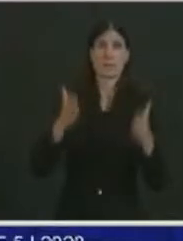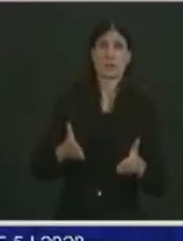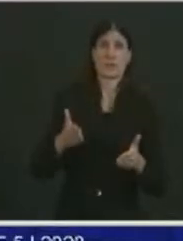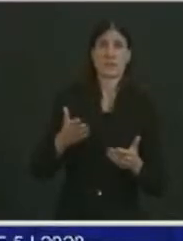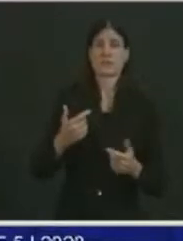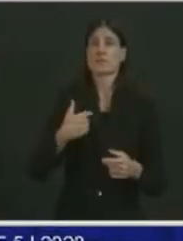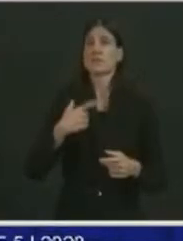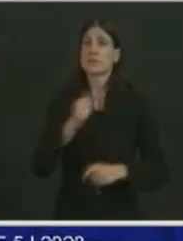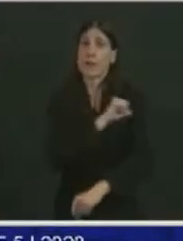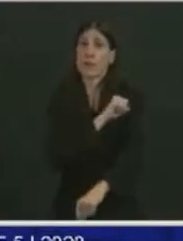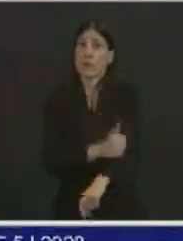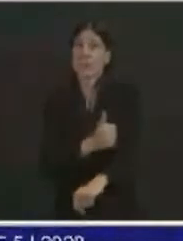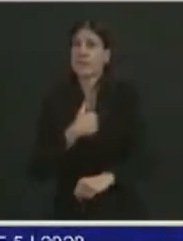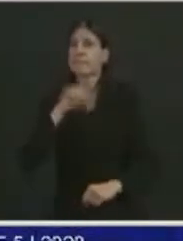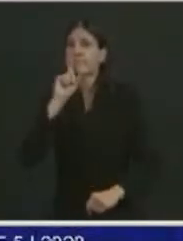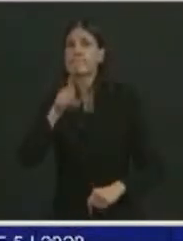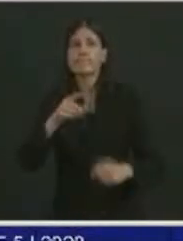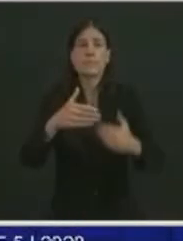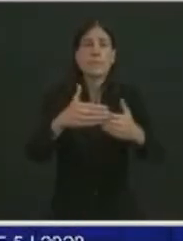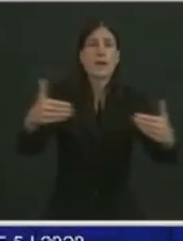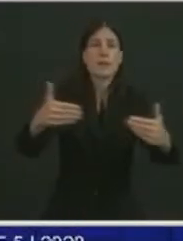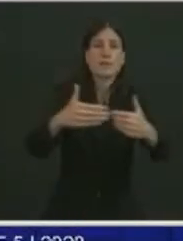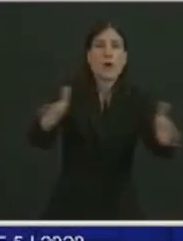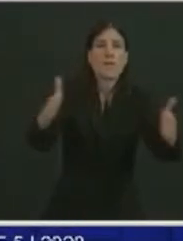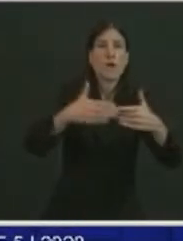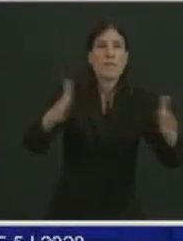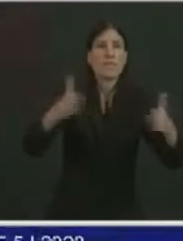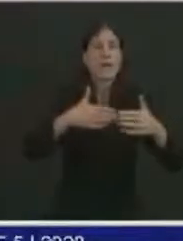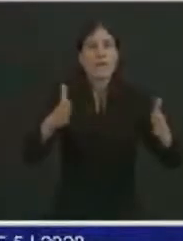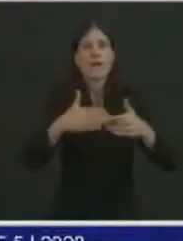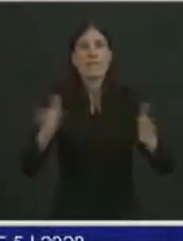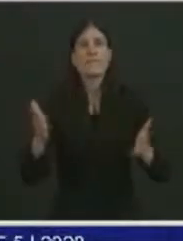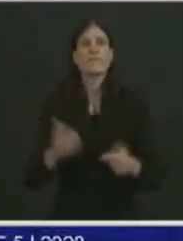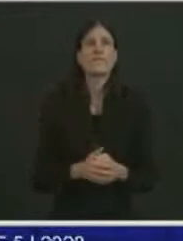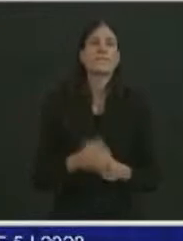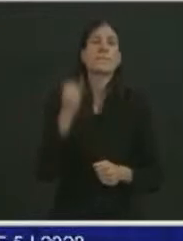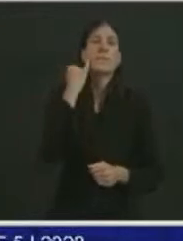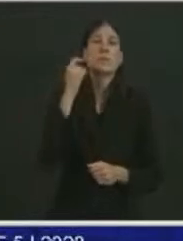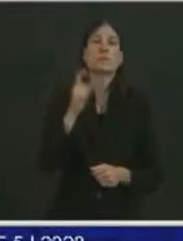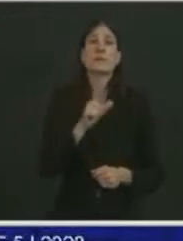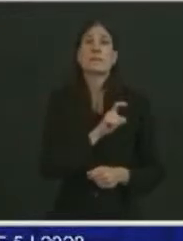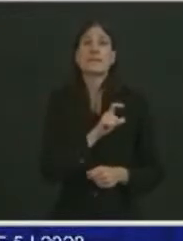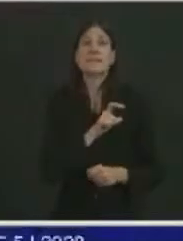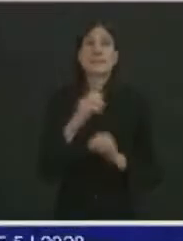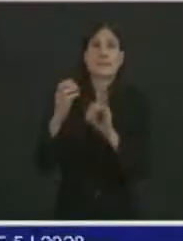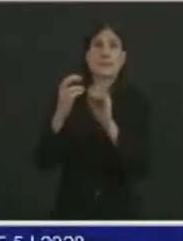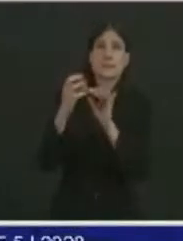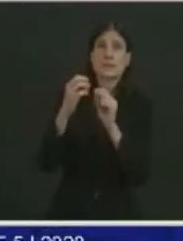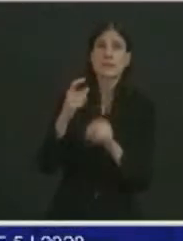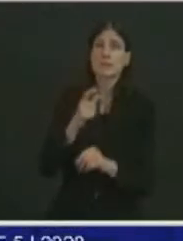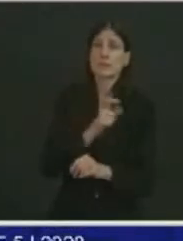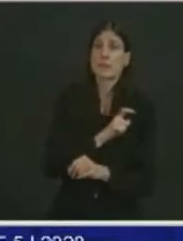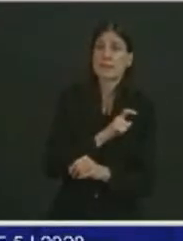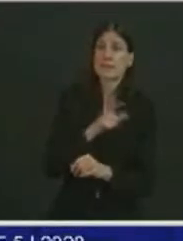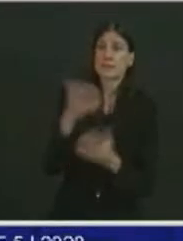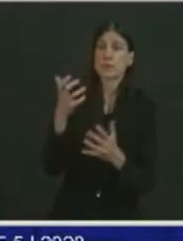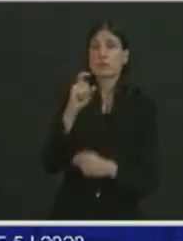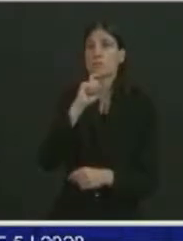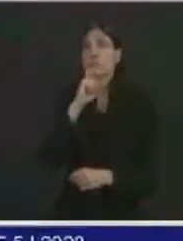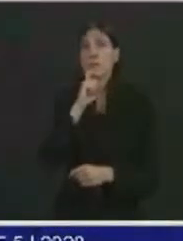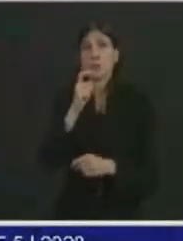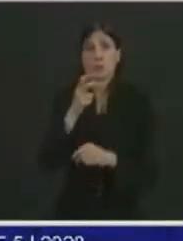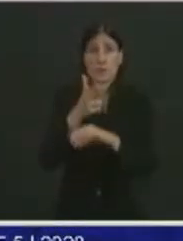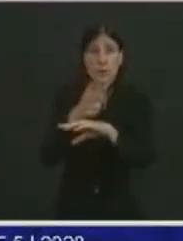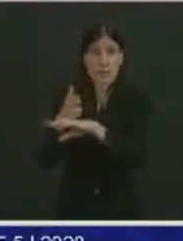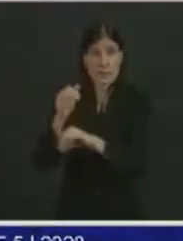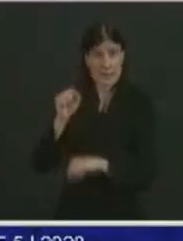the state police or National Guard to not use rubber bullets, et cetera? Is that something that falls on your desk? Yeah. I am not a